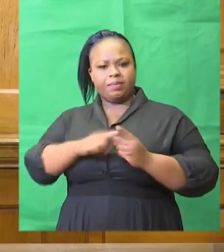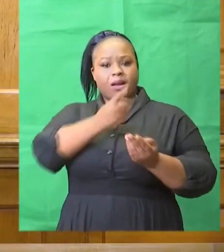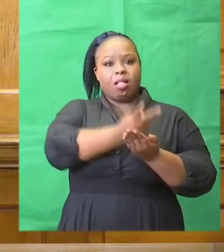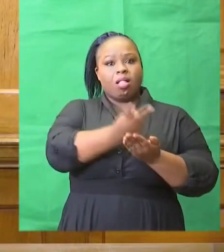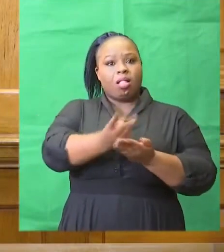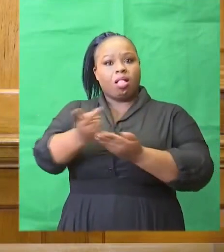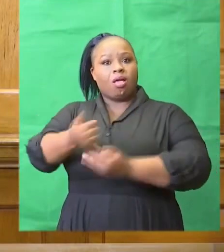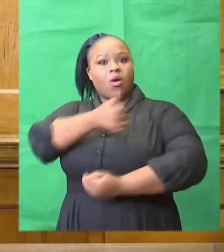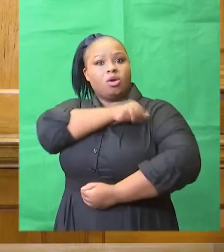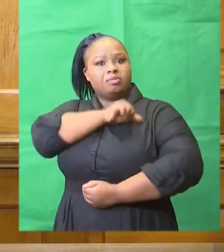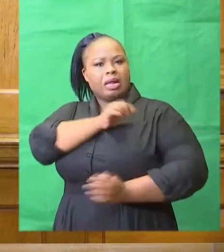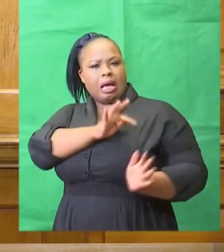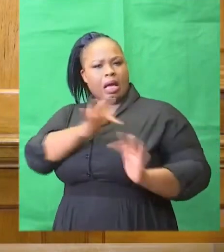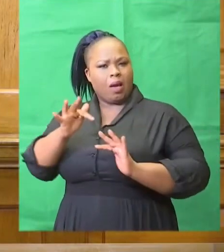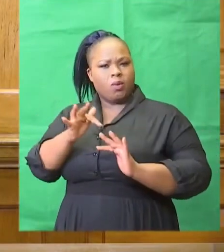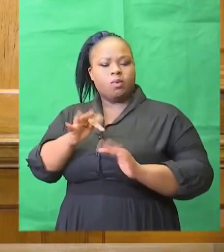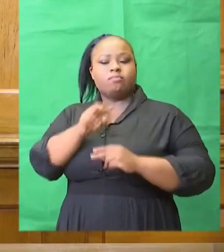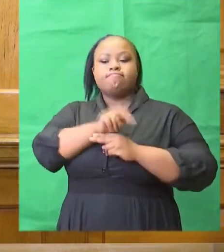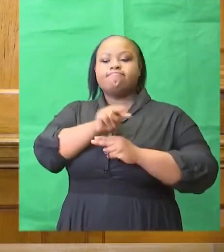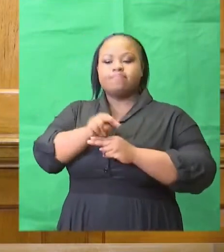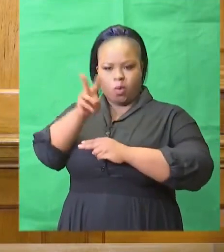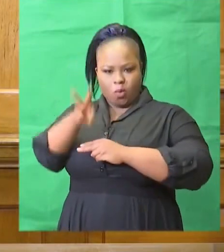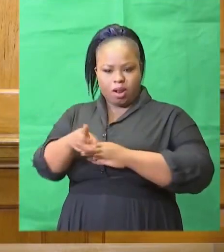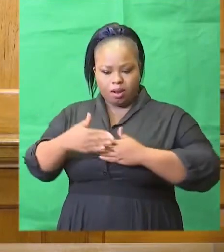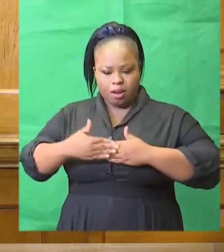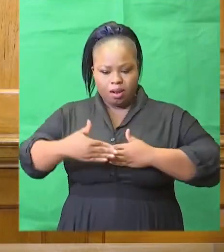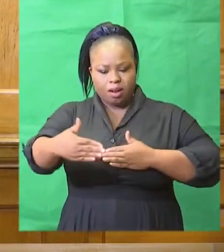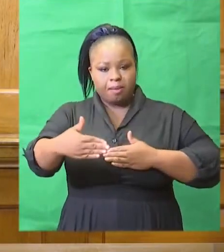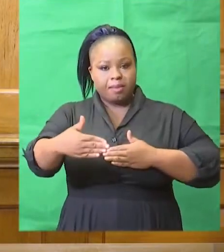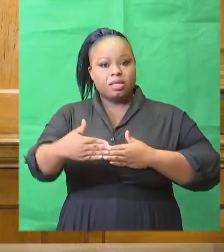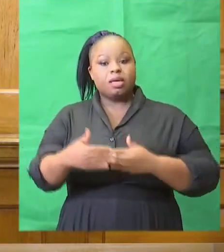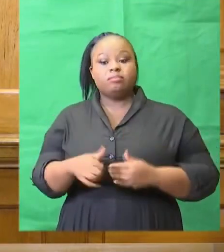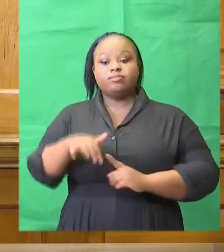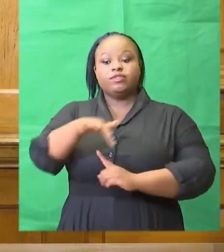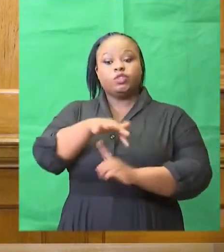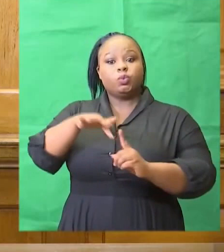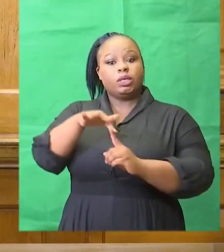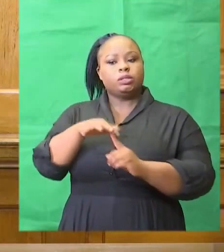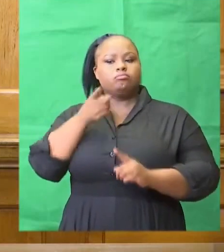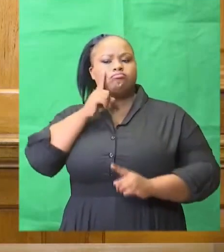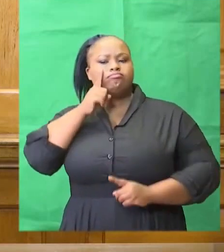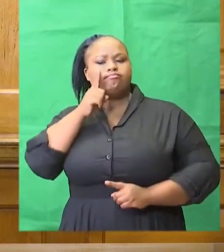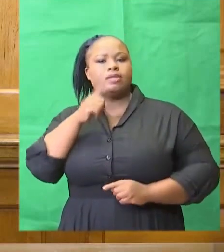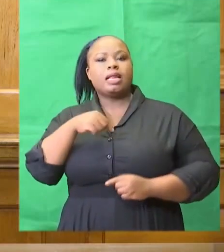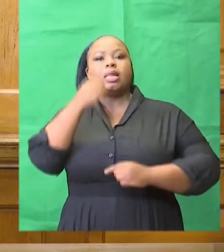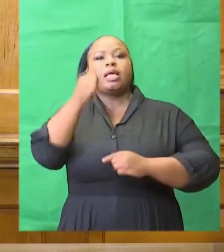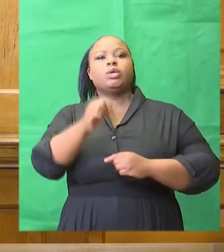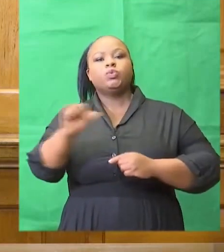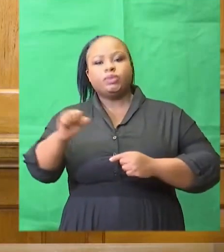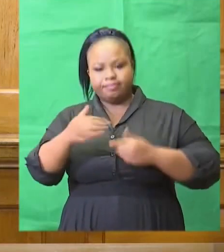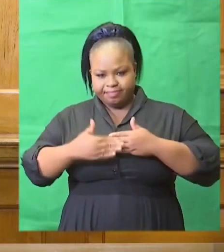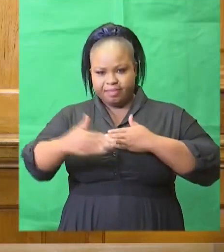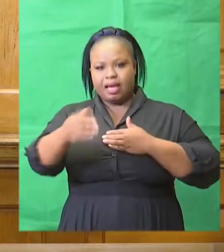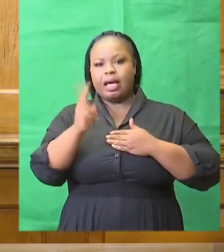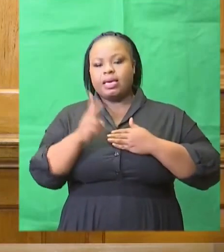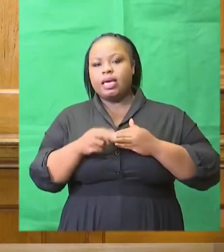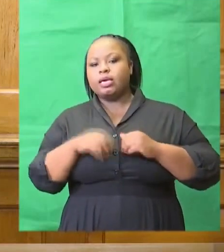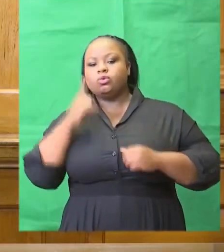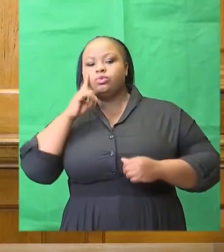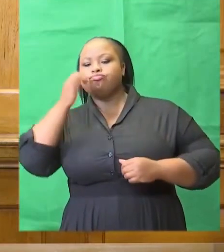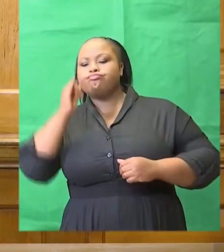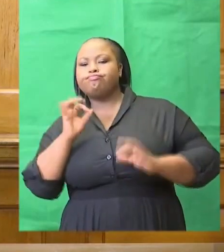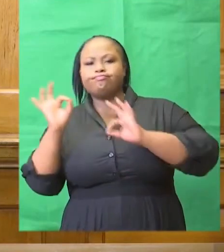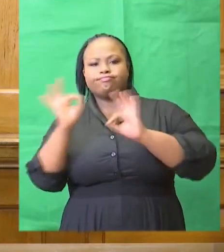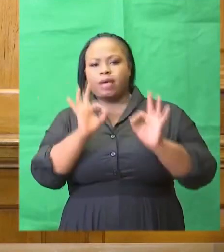hospitalization over the coming days, and will review the situation in another week. We